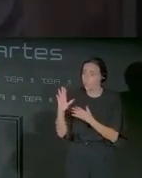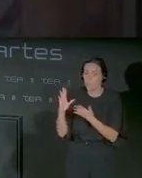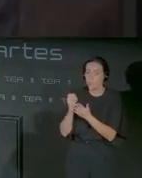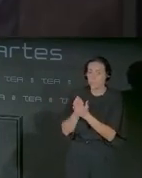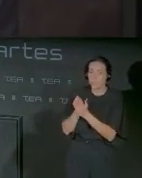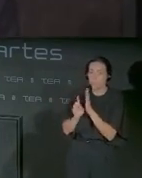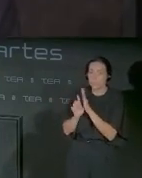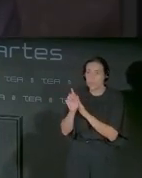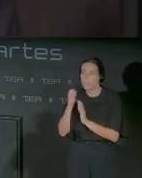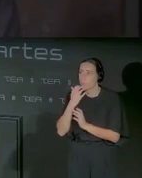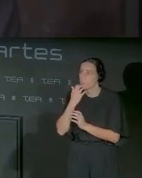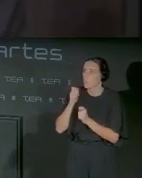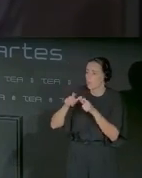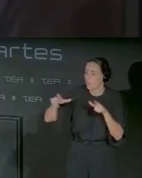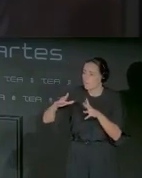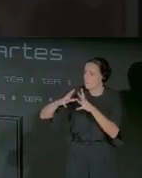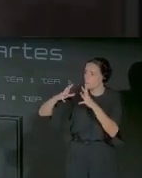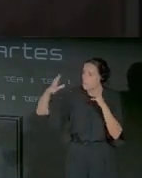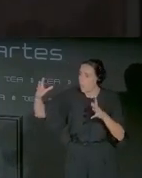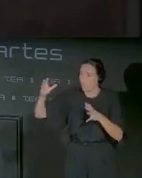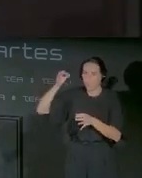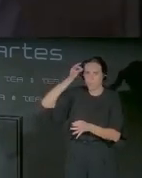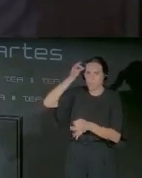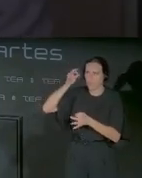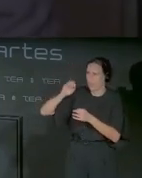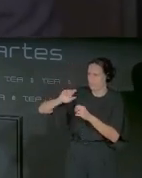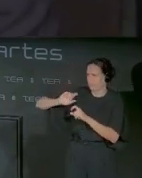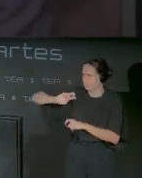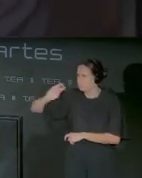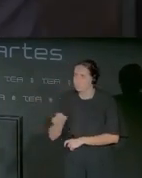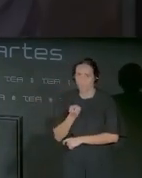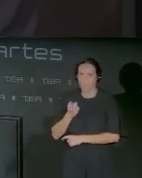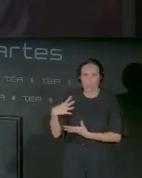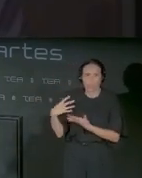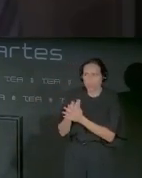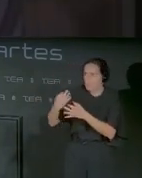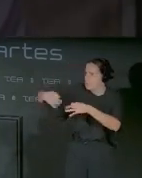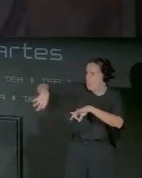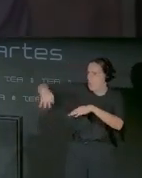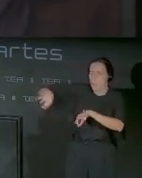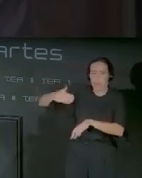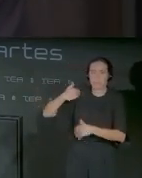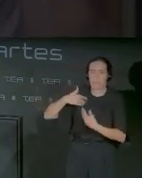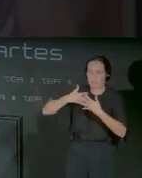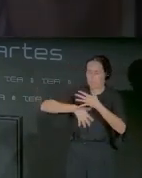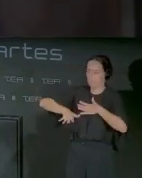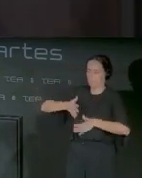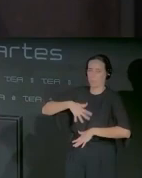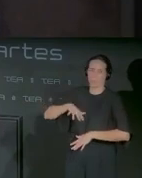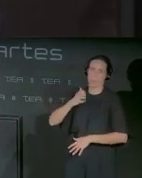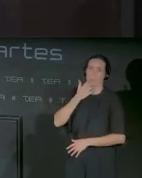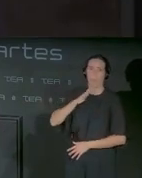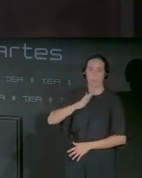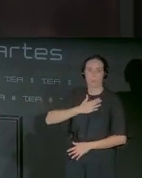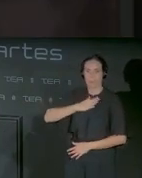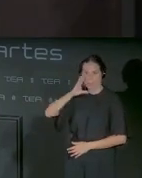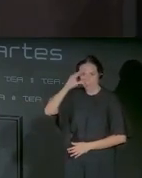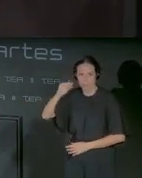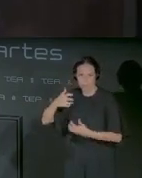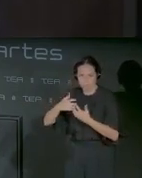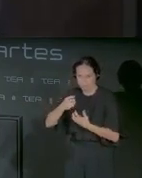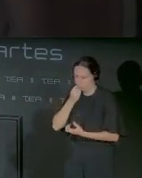have everything standardized, we have more or less IP also well worked, and in video games, there is a lot to do on this way, so we have to build